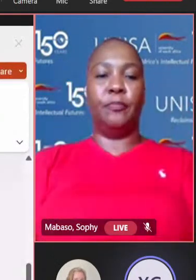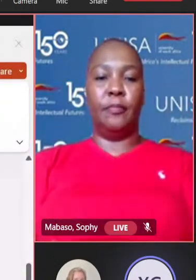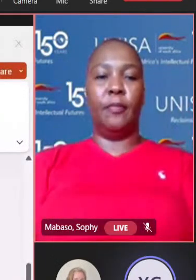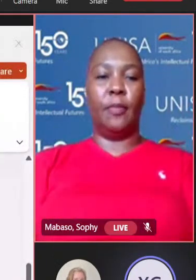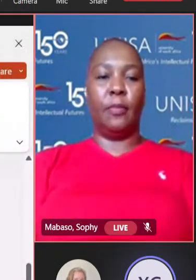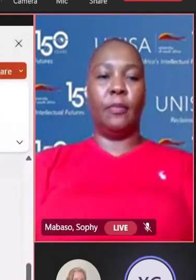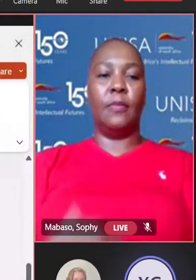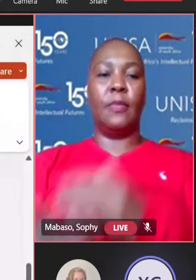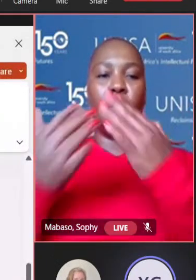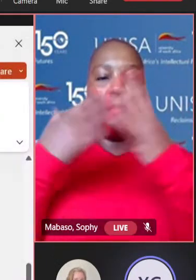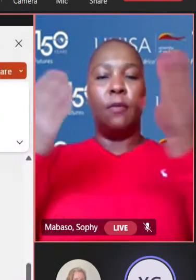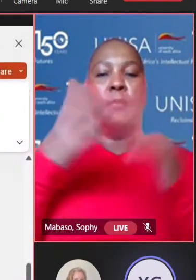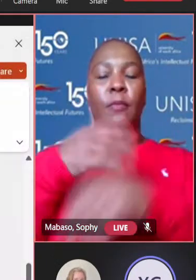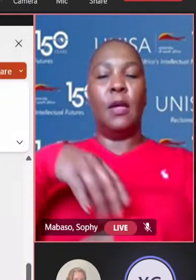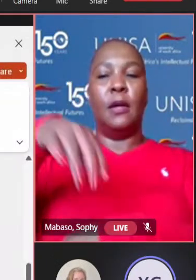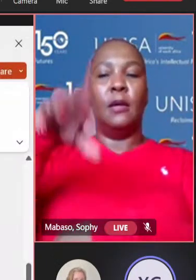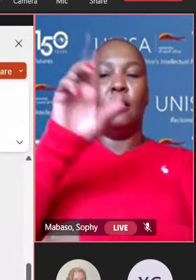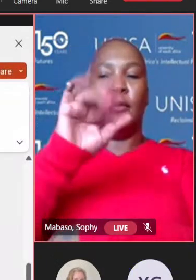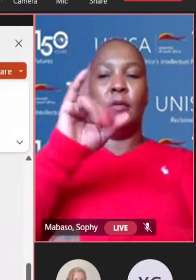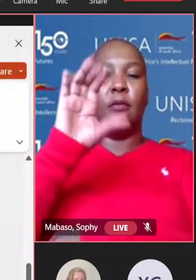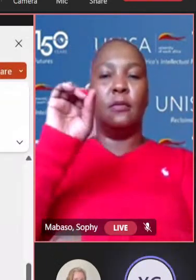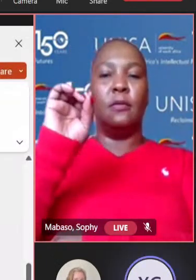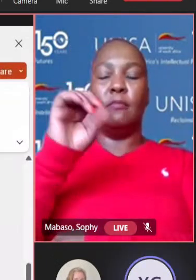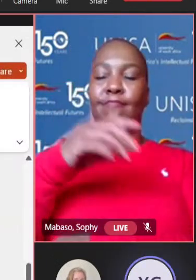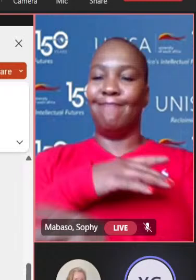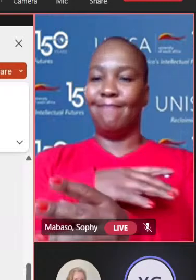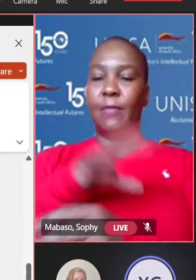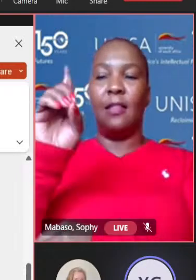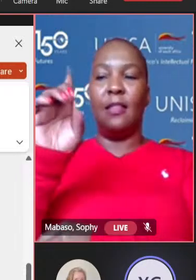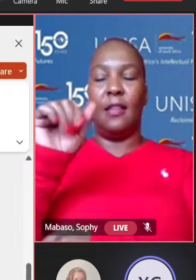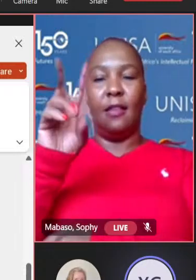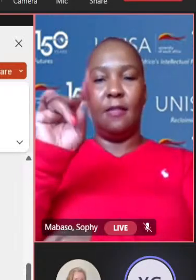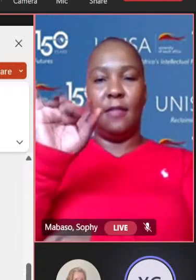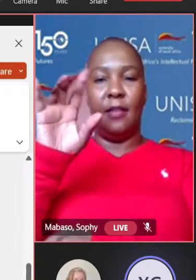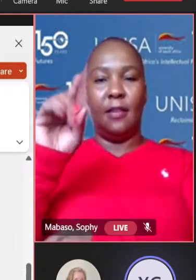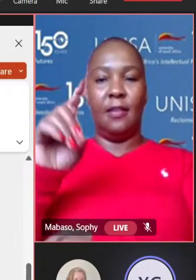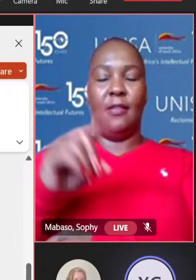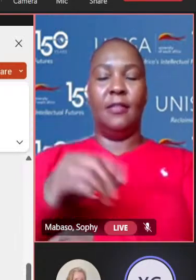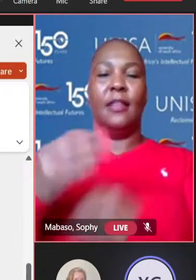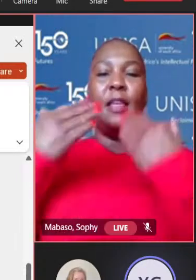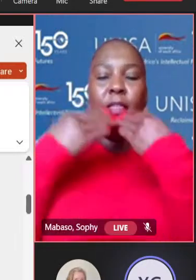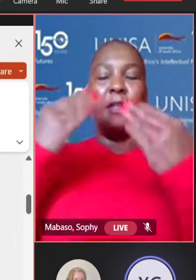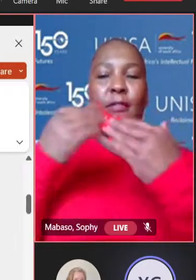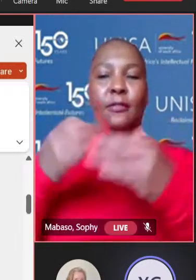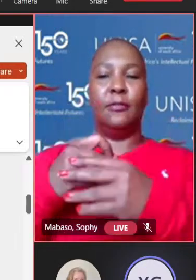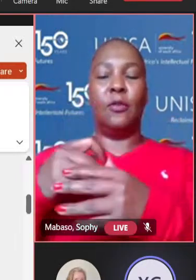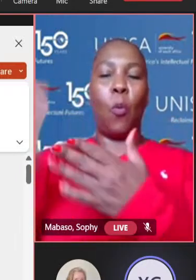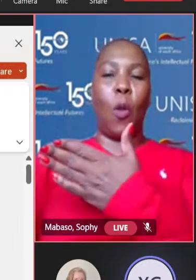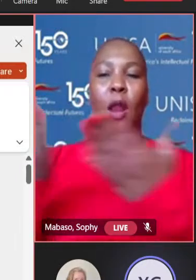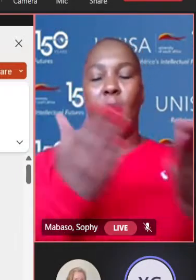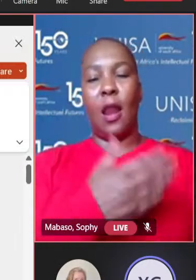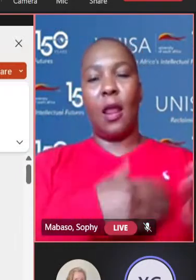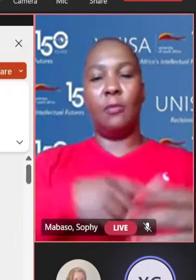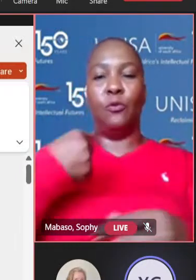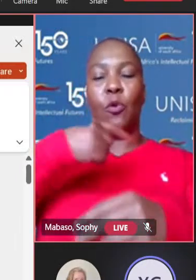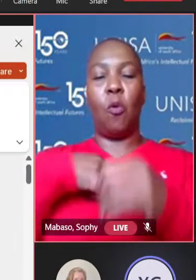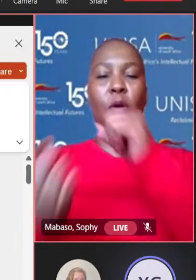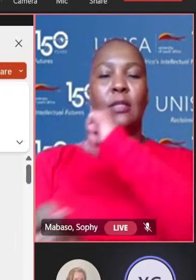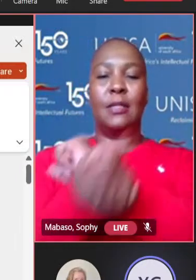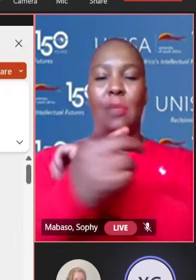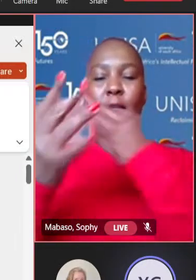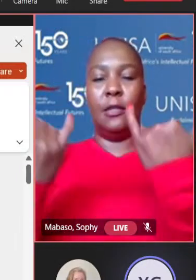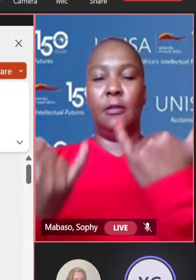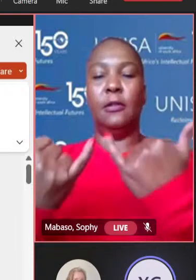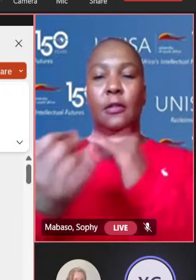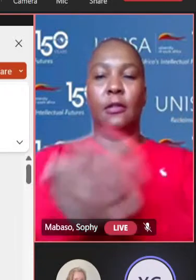Richard, and students, colleagues. Welcome to our session today. Okay, so